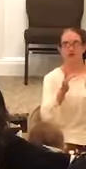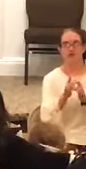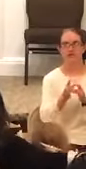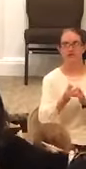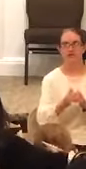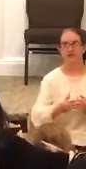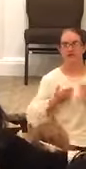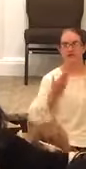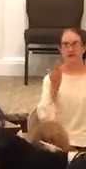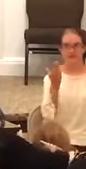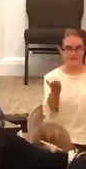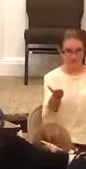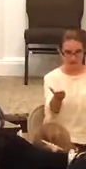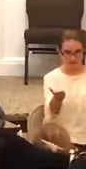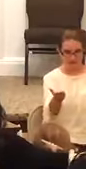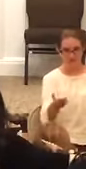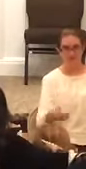Jesus is applied,